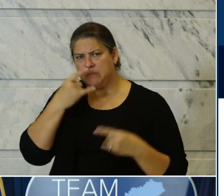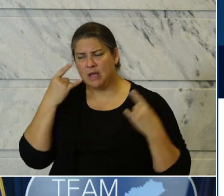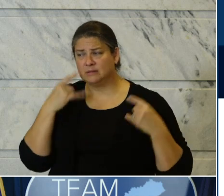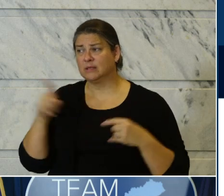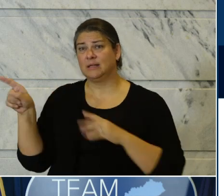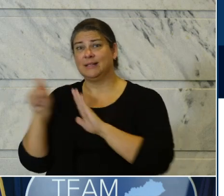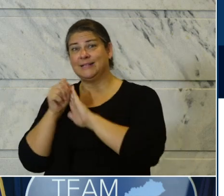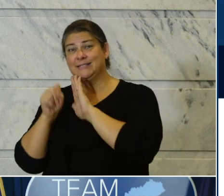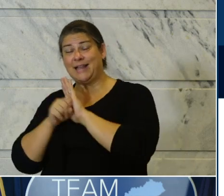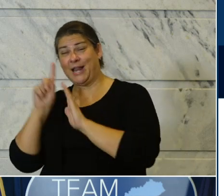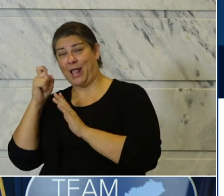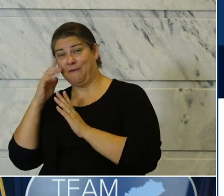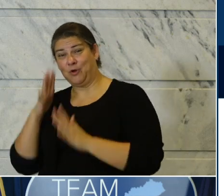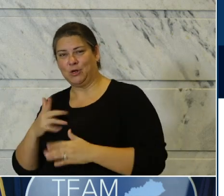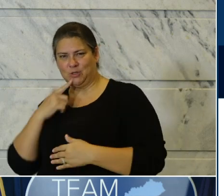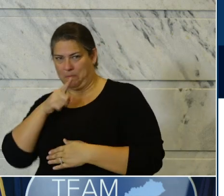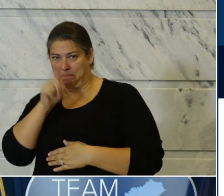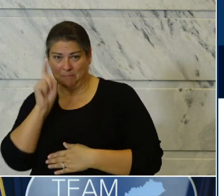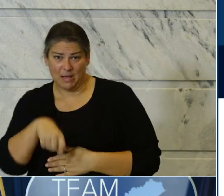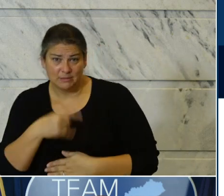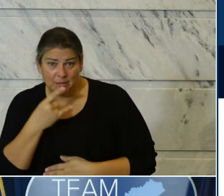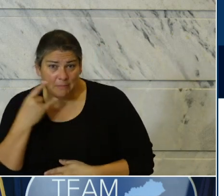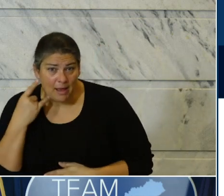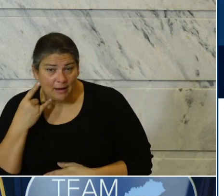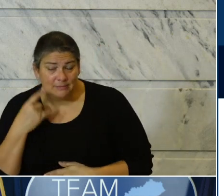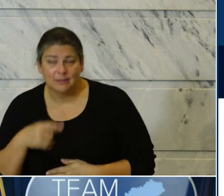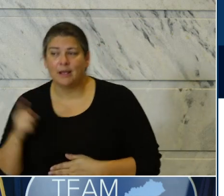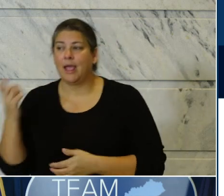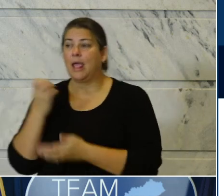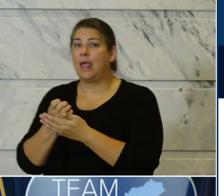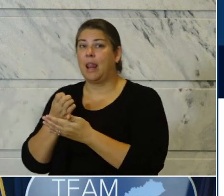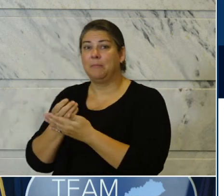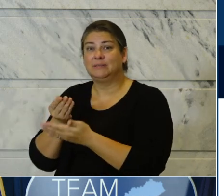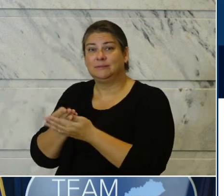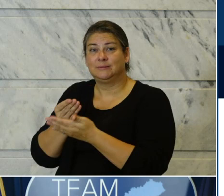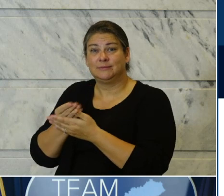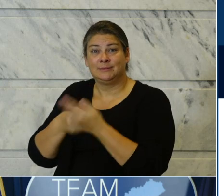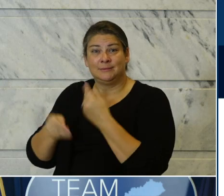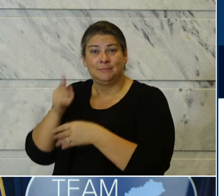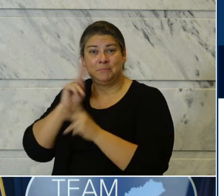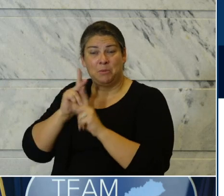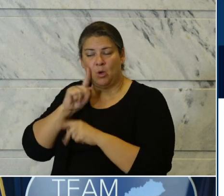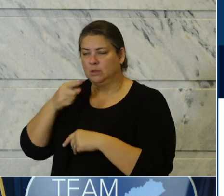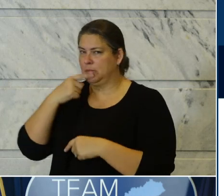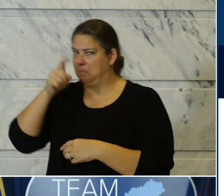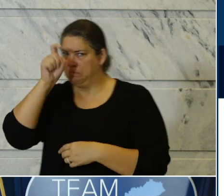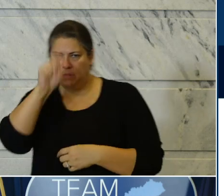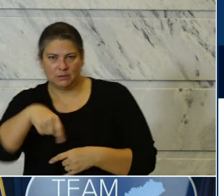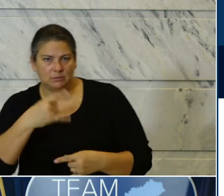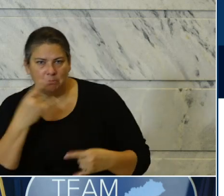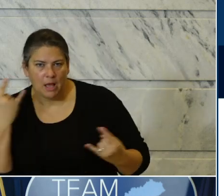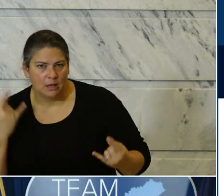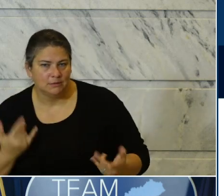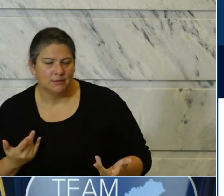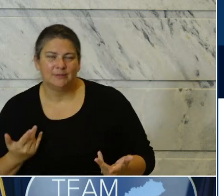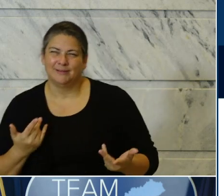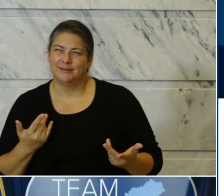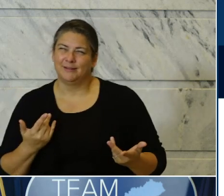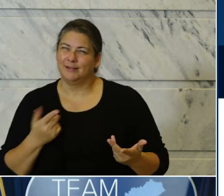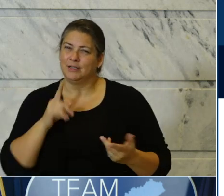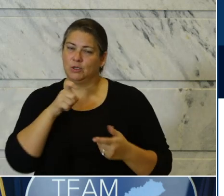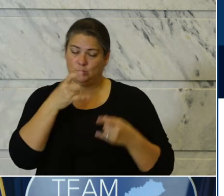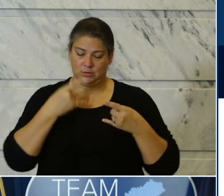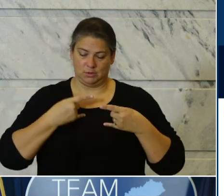is saying you've got to wear a mask. And economists are saying that you have to wear a mask. So we need you to put it